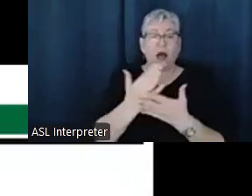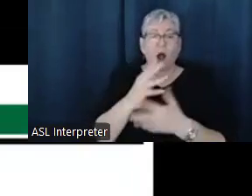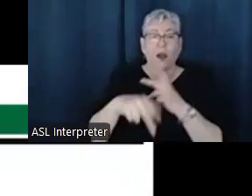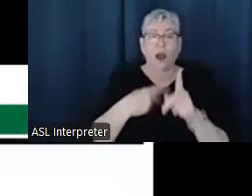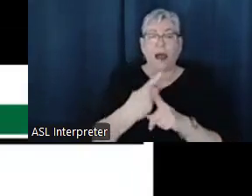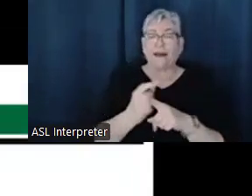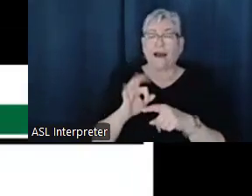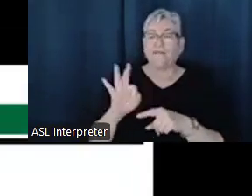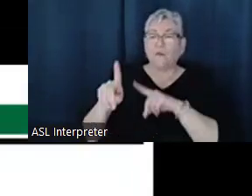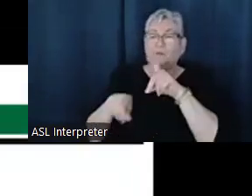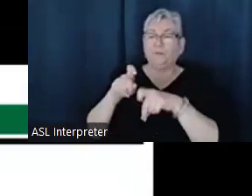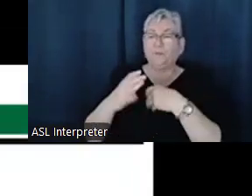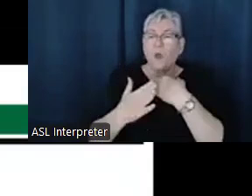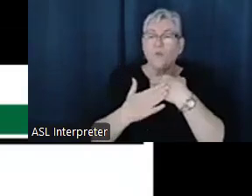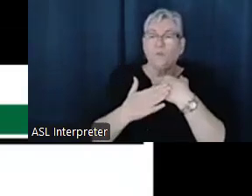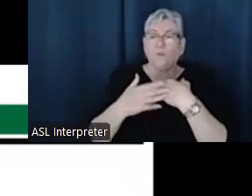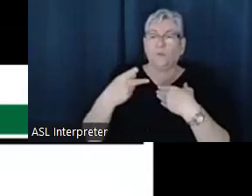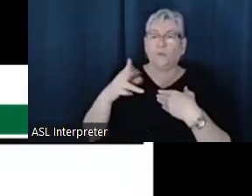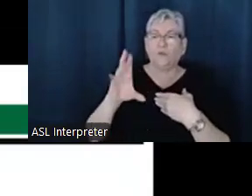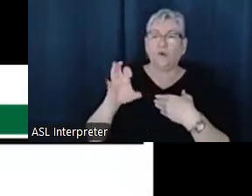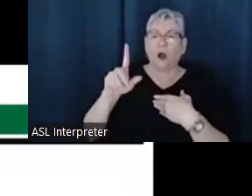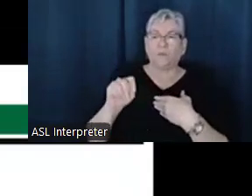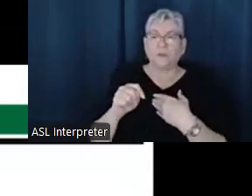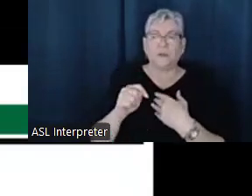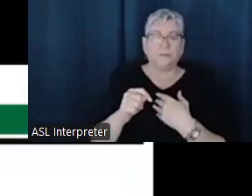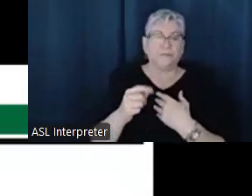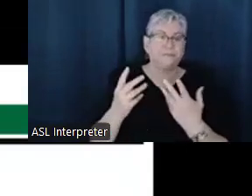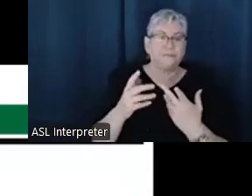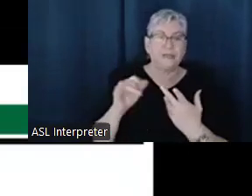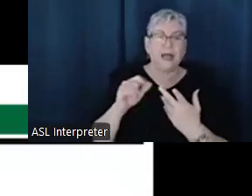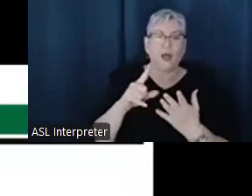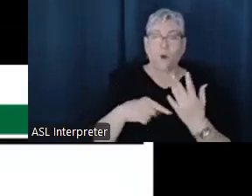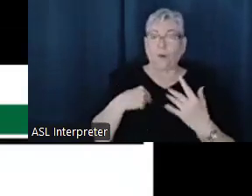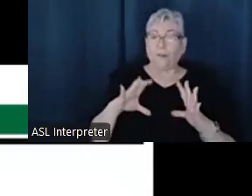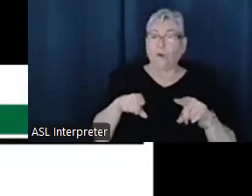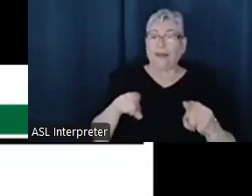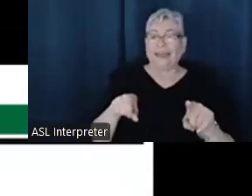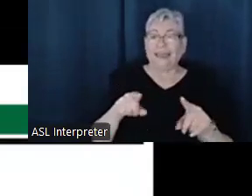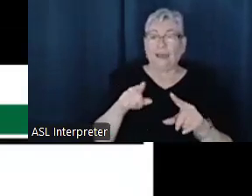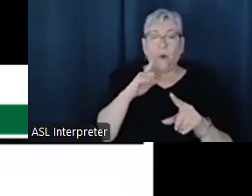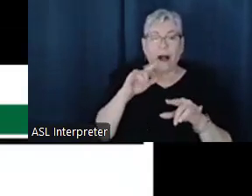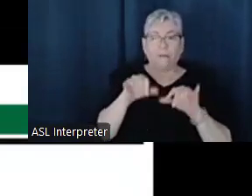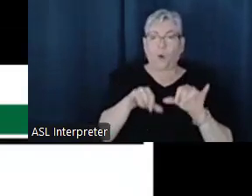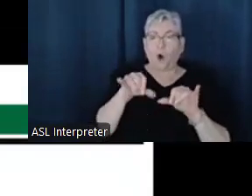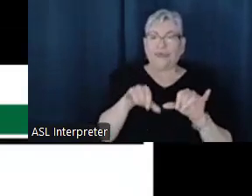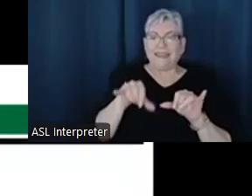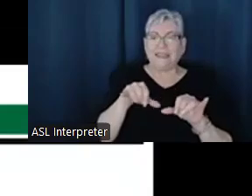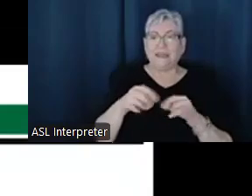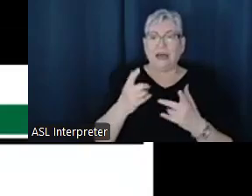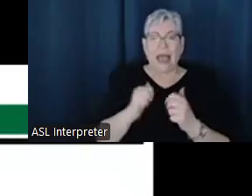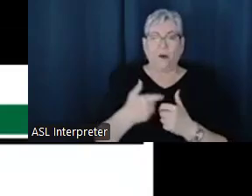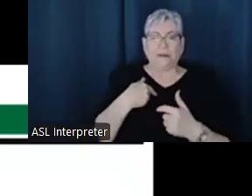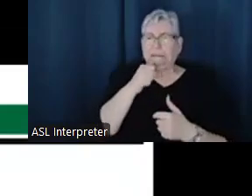them. So right now we're all talking about what we've been doing in quarantine and how we've been handling the